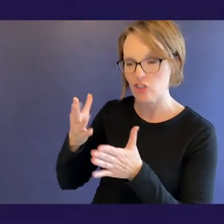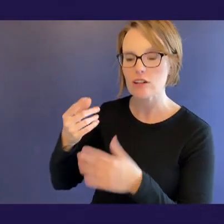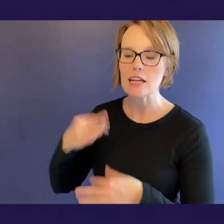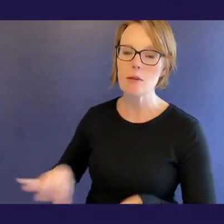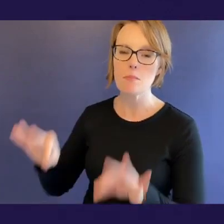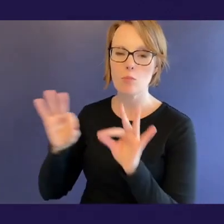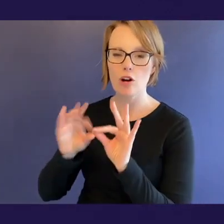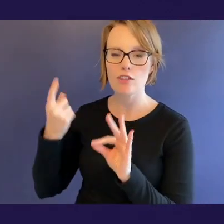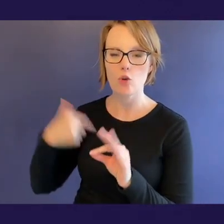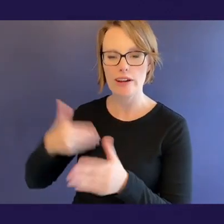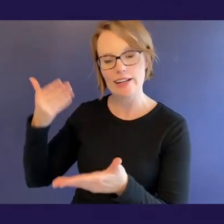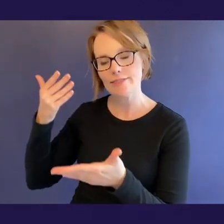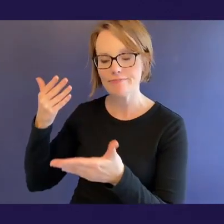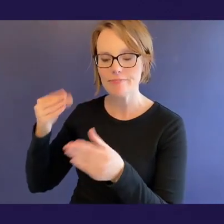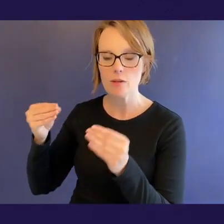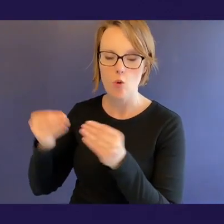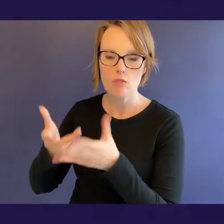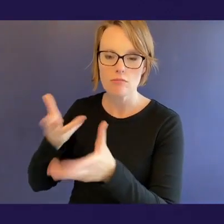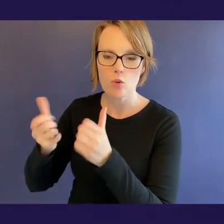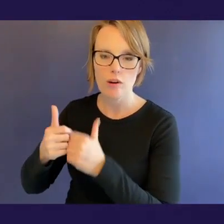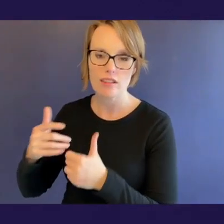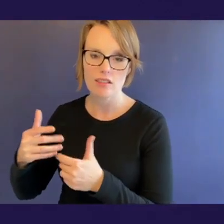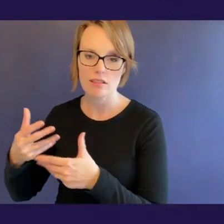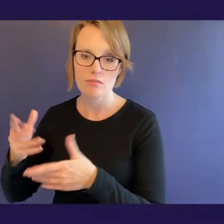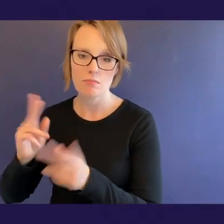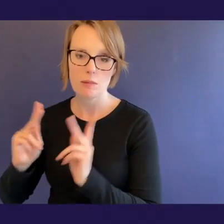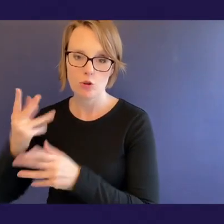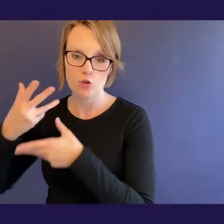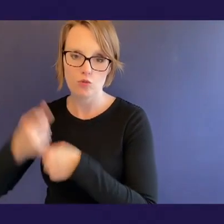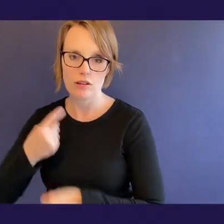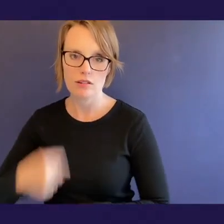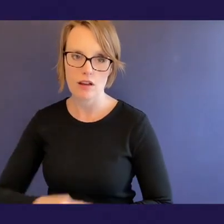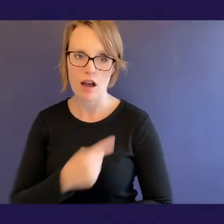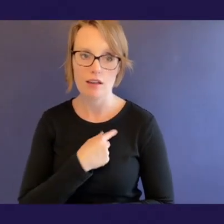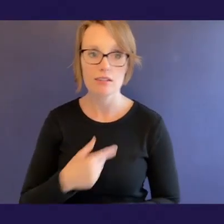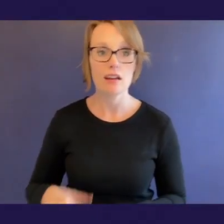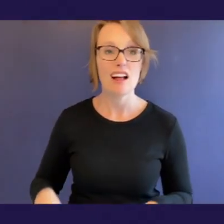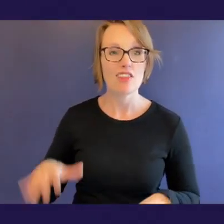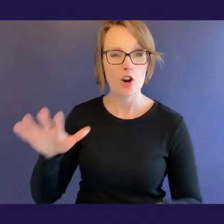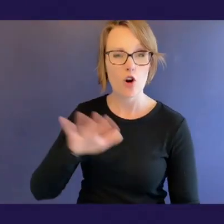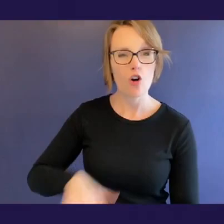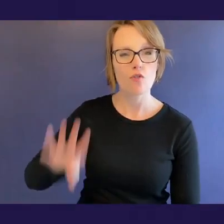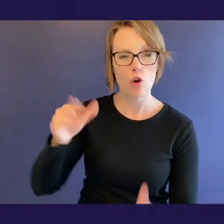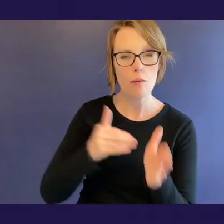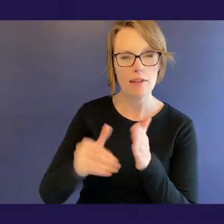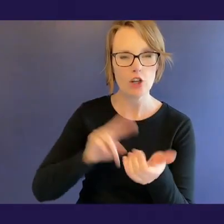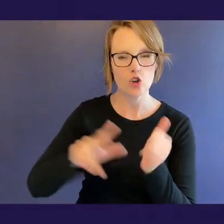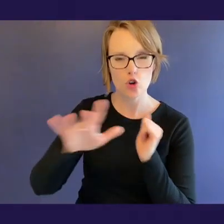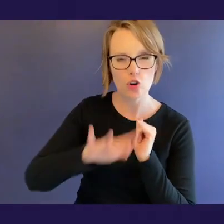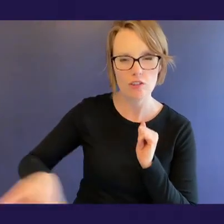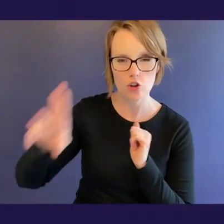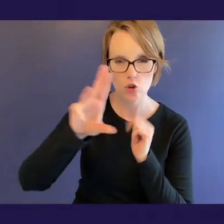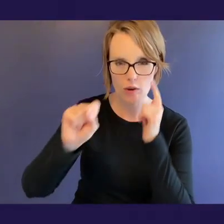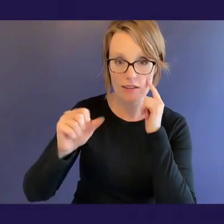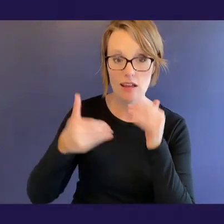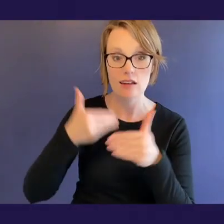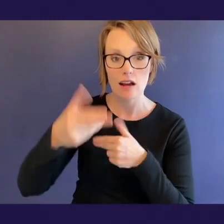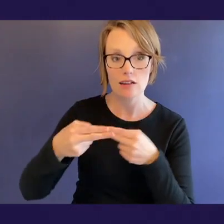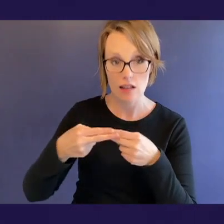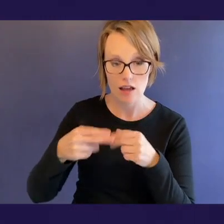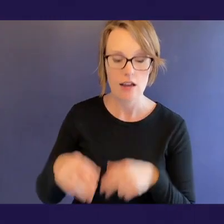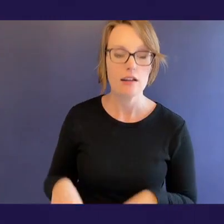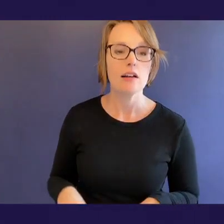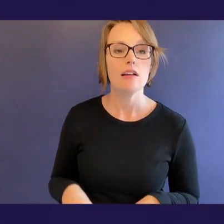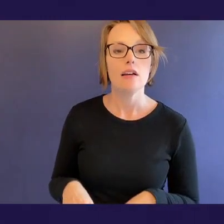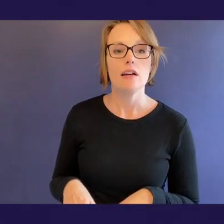please. Nurses are 4 million strong in the United States of America. Go ahead and advance the slide. With deep relevance